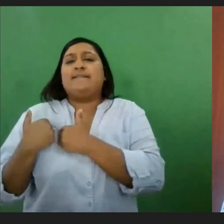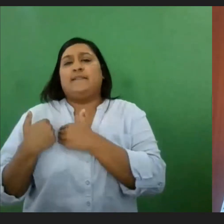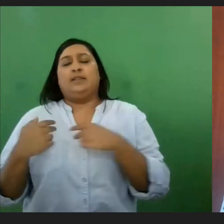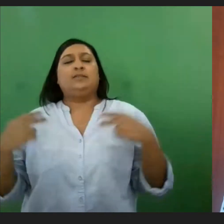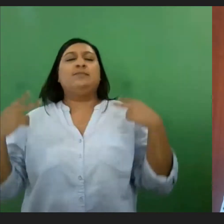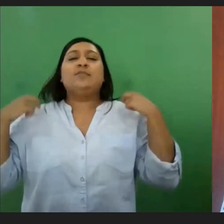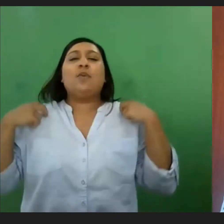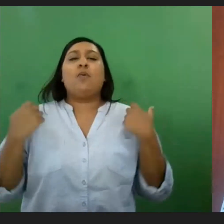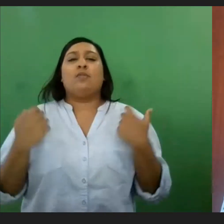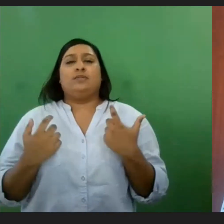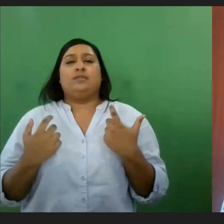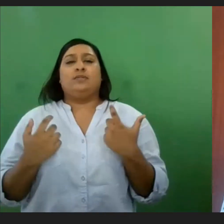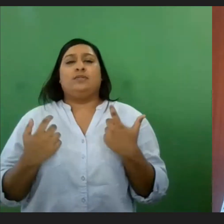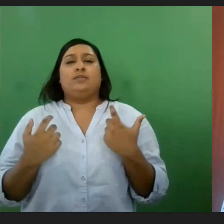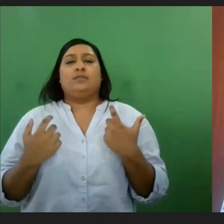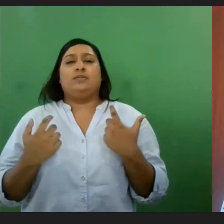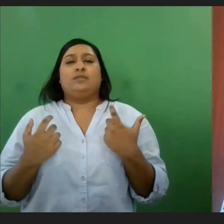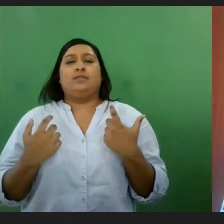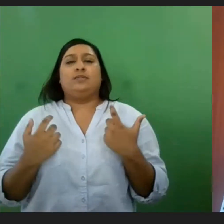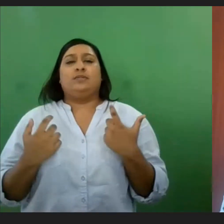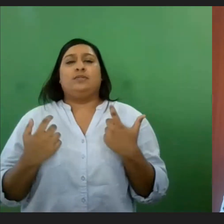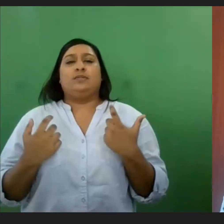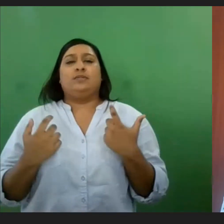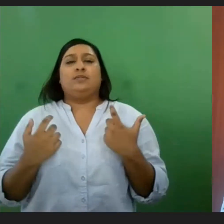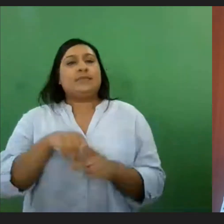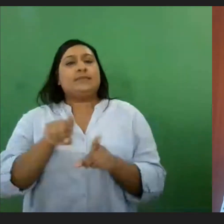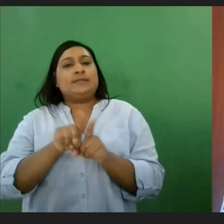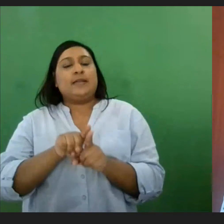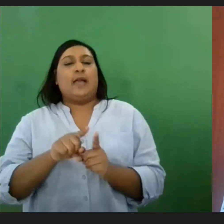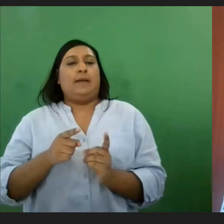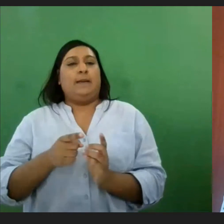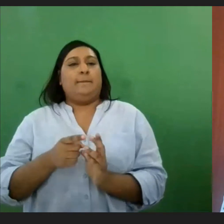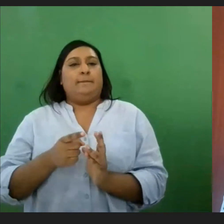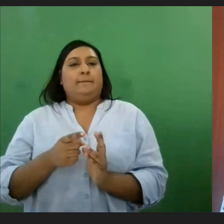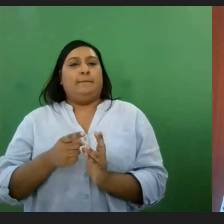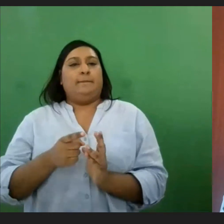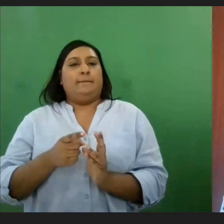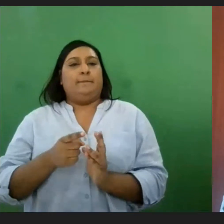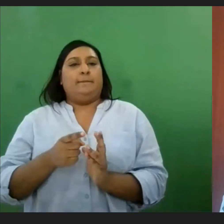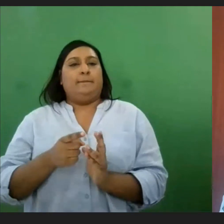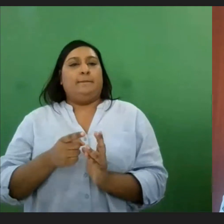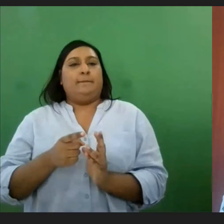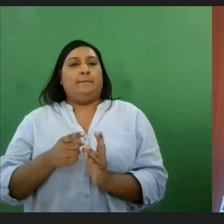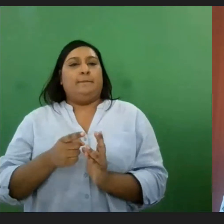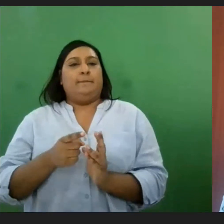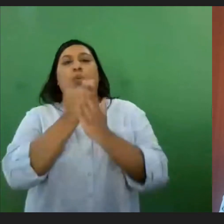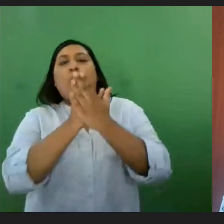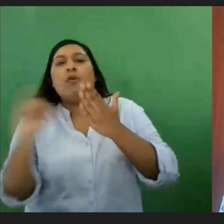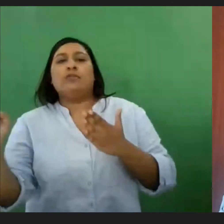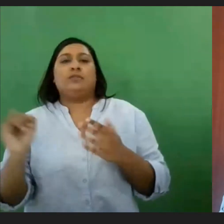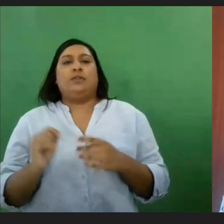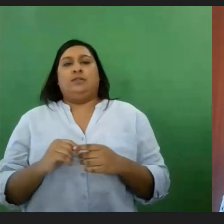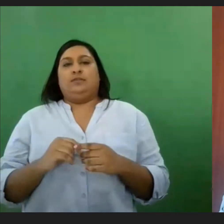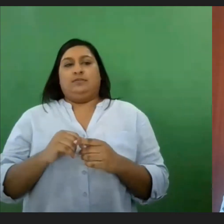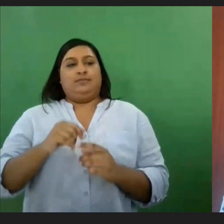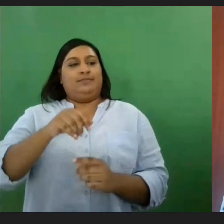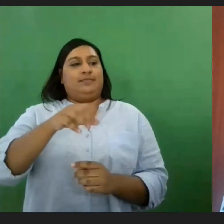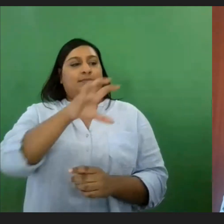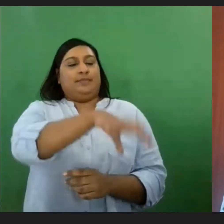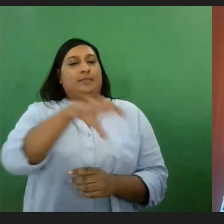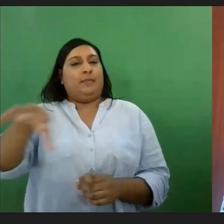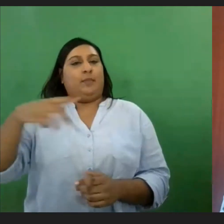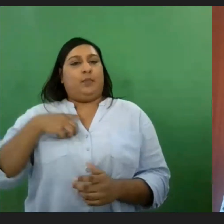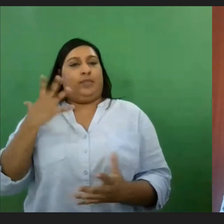and participation, including access to quarantine and isolation sites. The research report